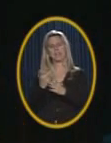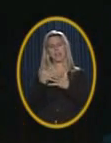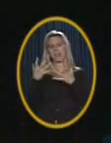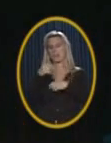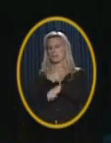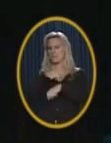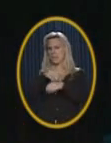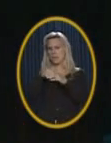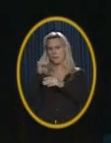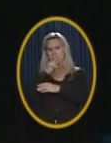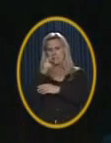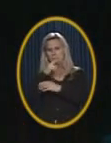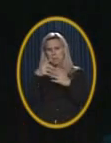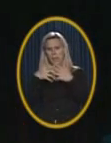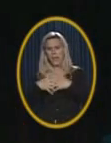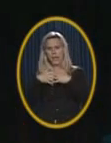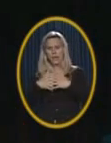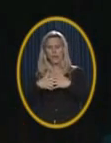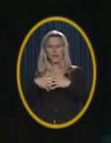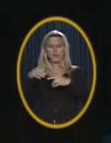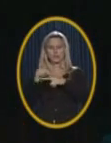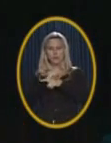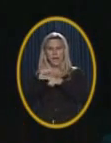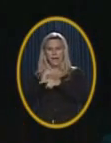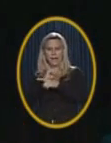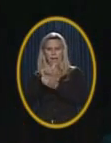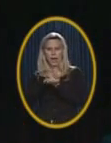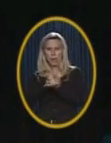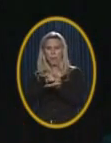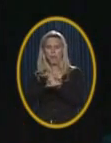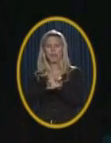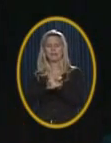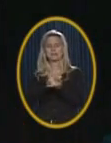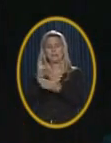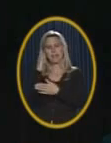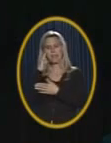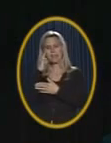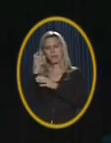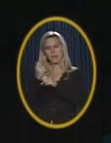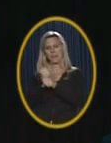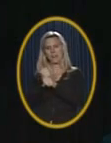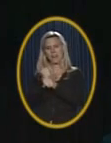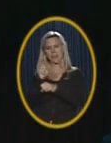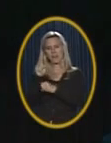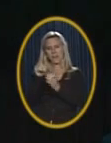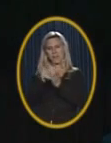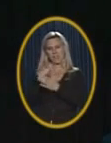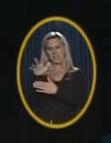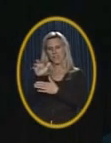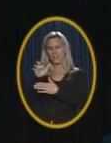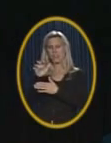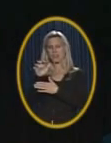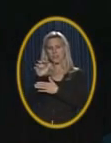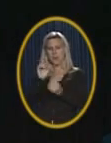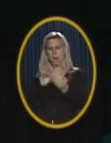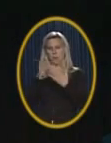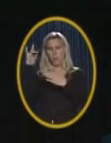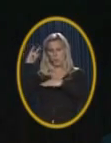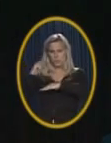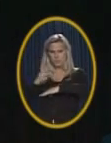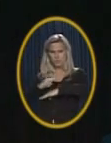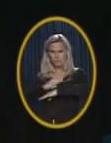the simulators and in the training airplanes. We got somewhere like 1,500 approaches in our shuttle training airplane